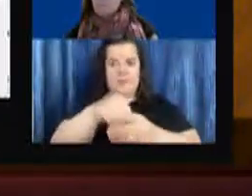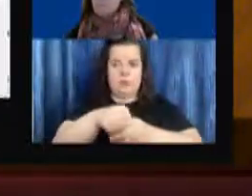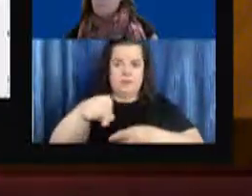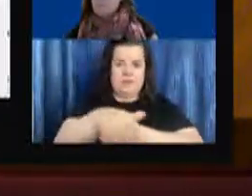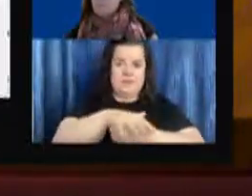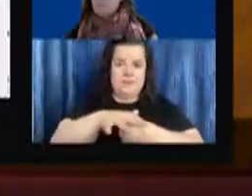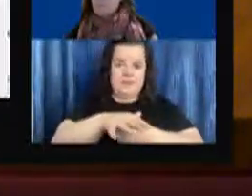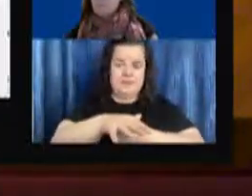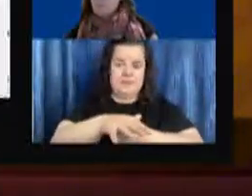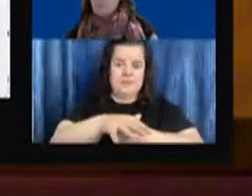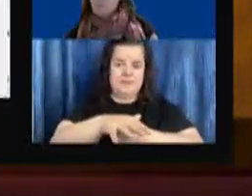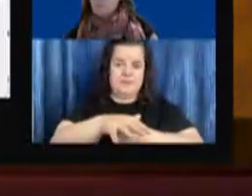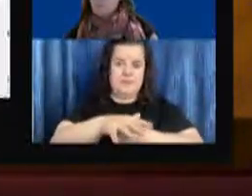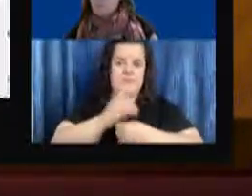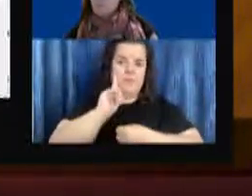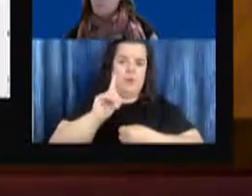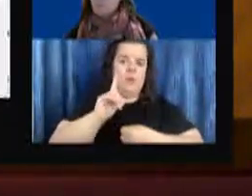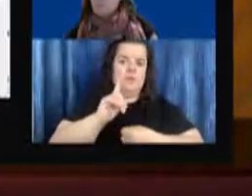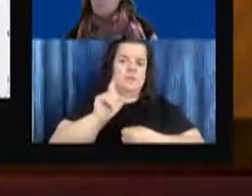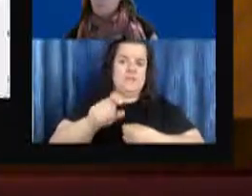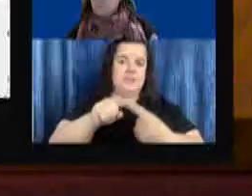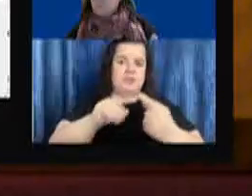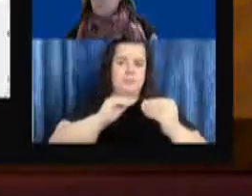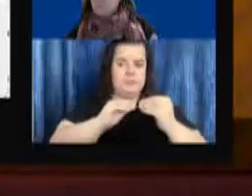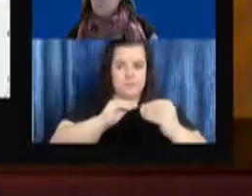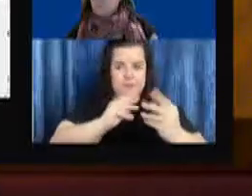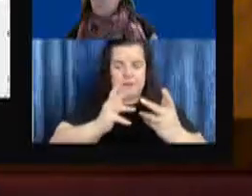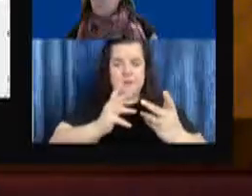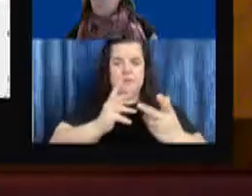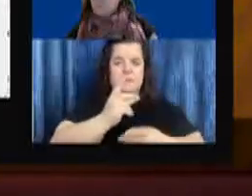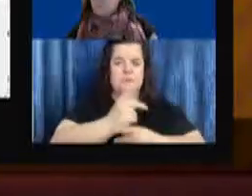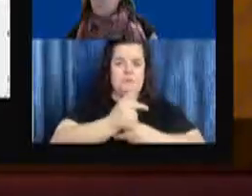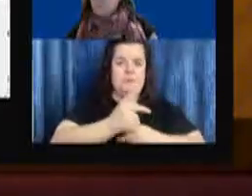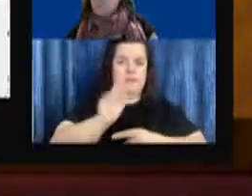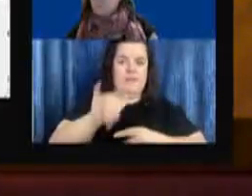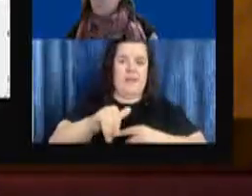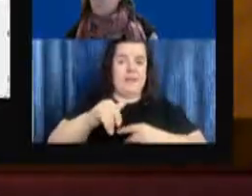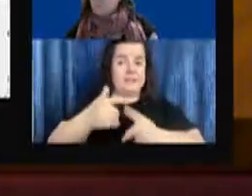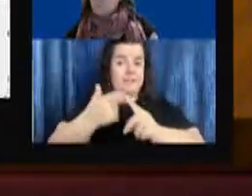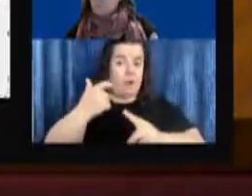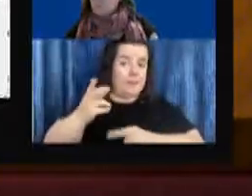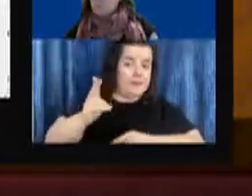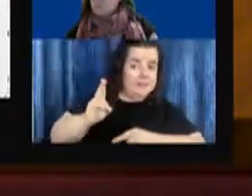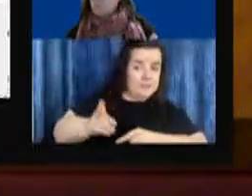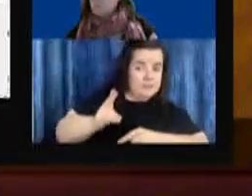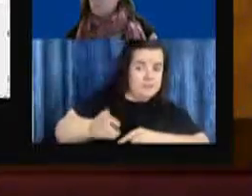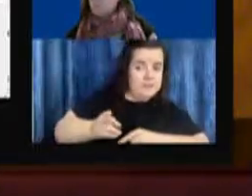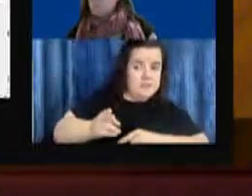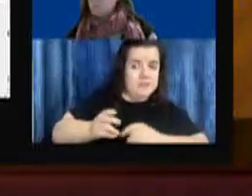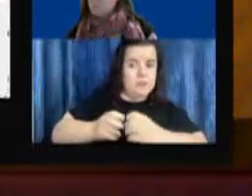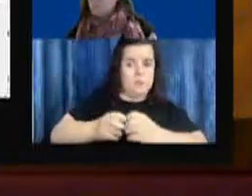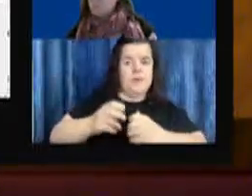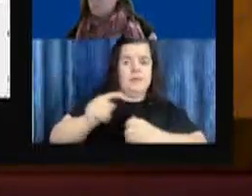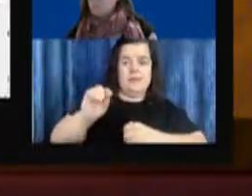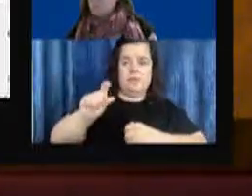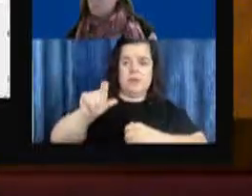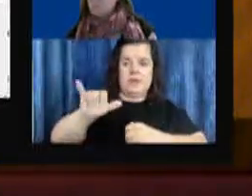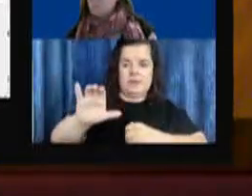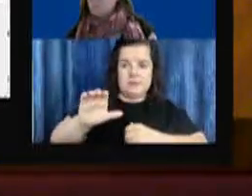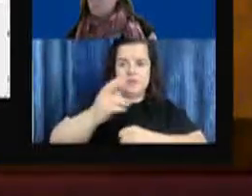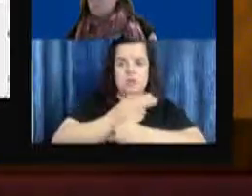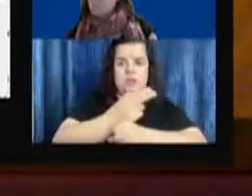area for the need to be remediated. And again, that's based on a history of toxic use for the